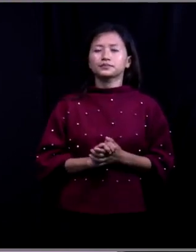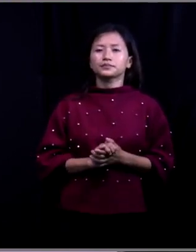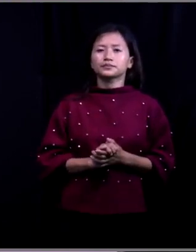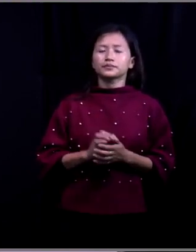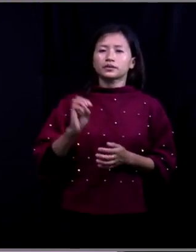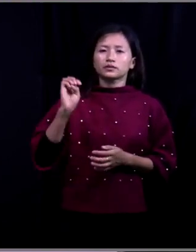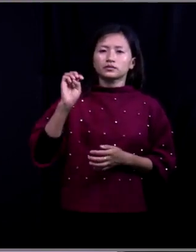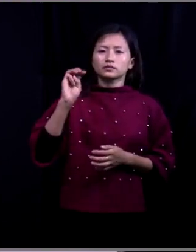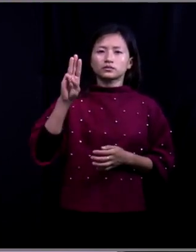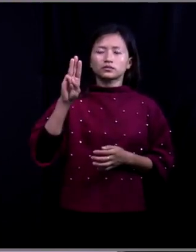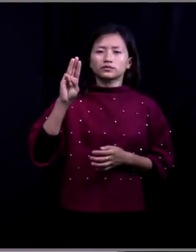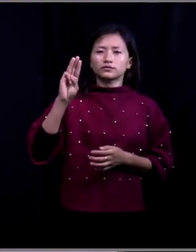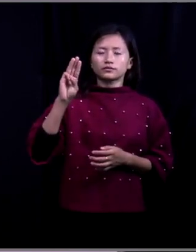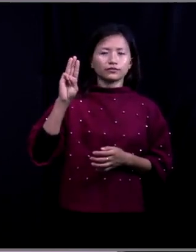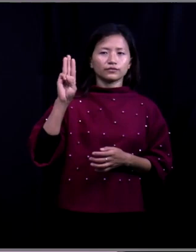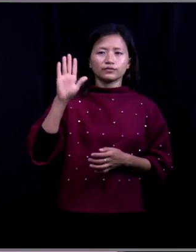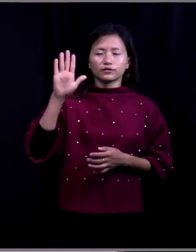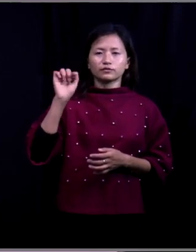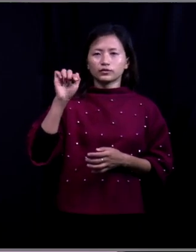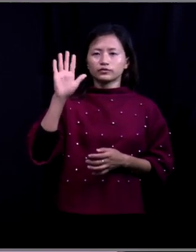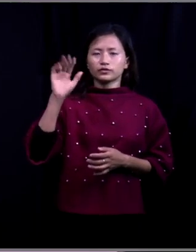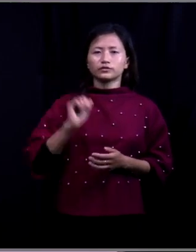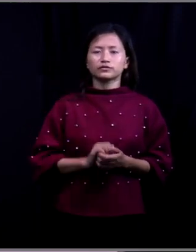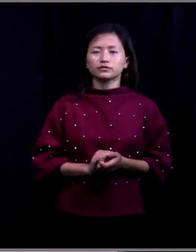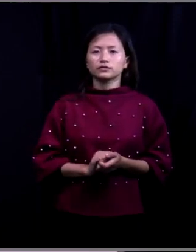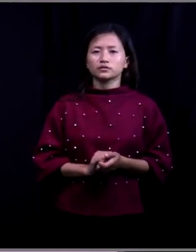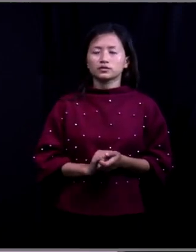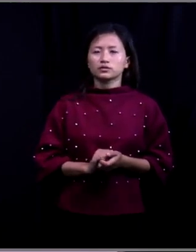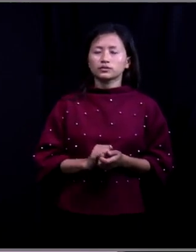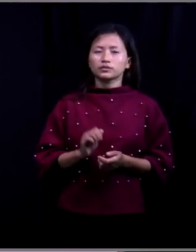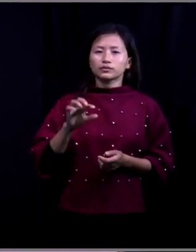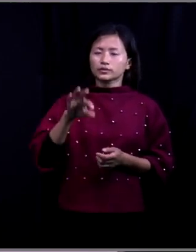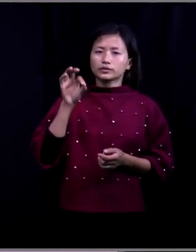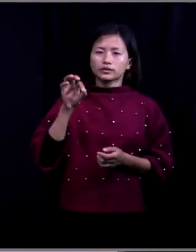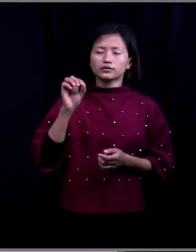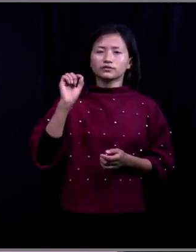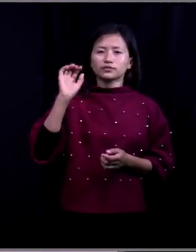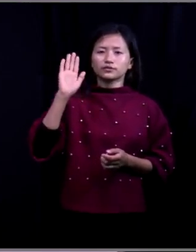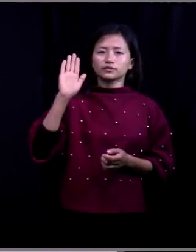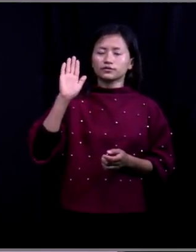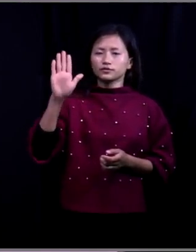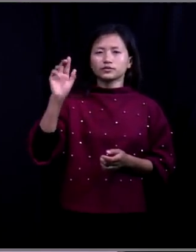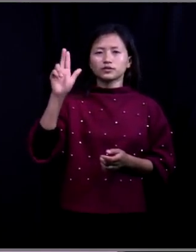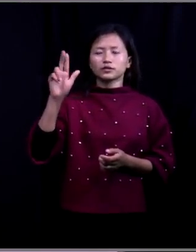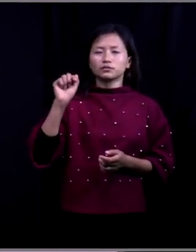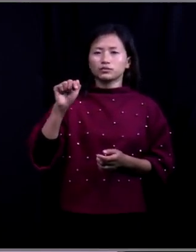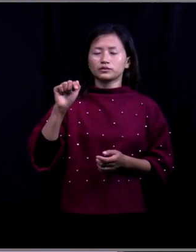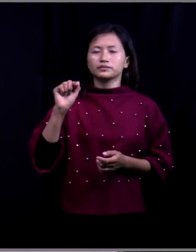is 35.5. Here we get 58.5 atomic mass